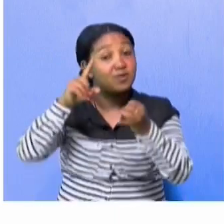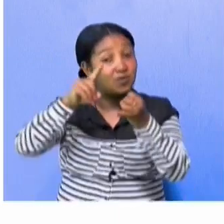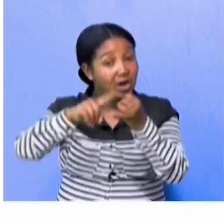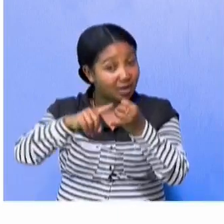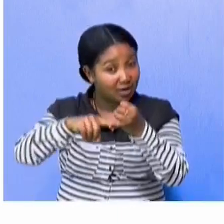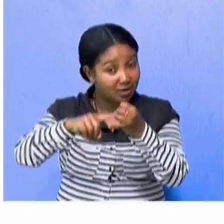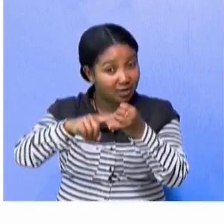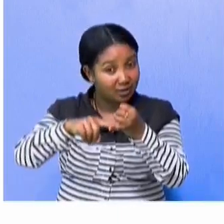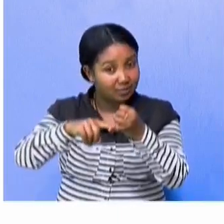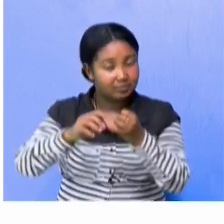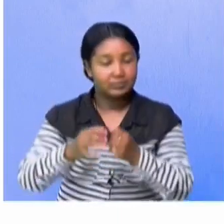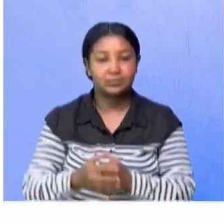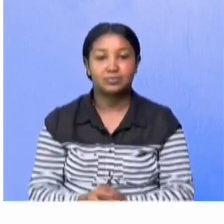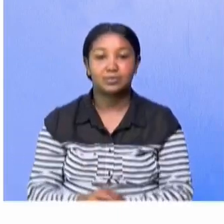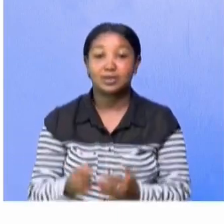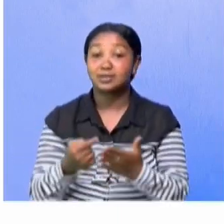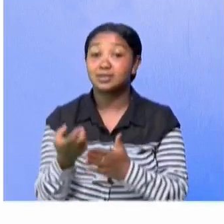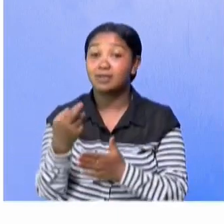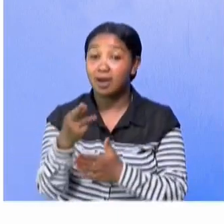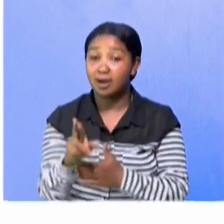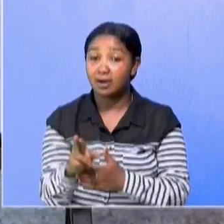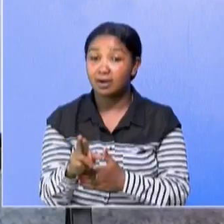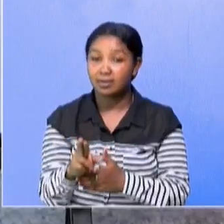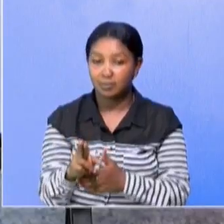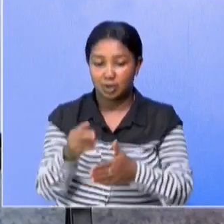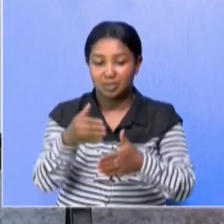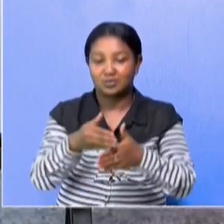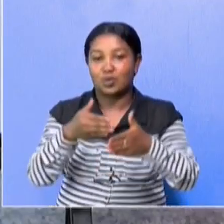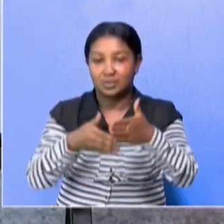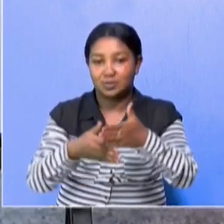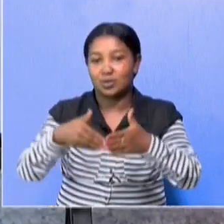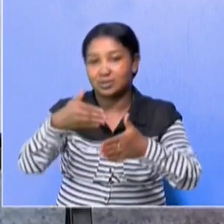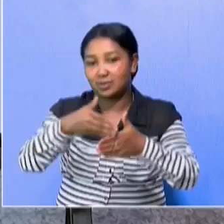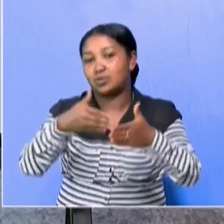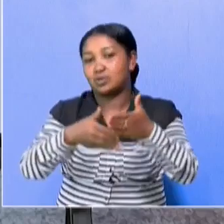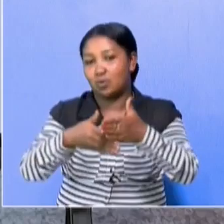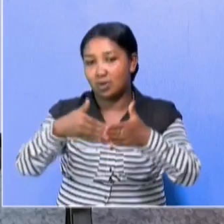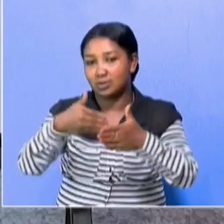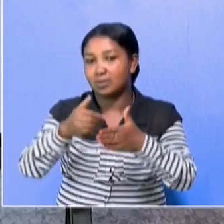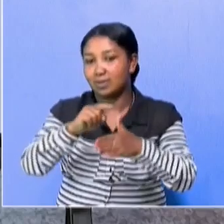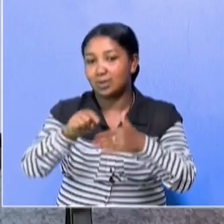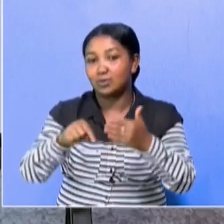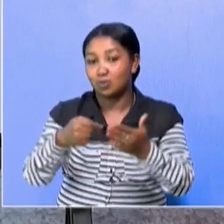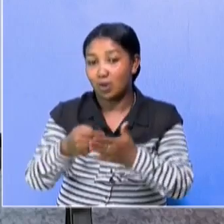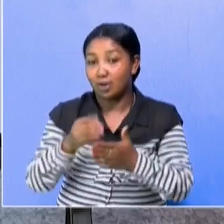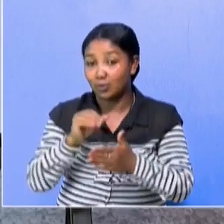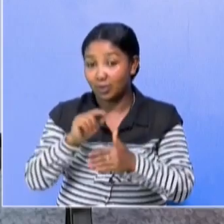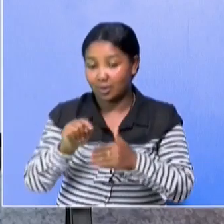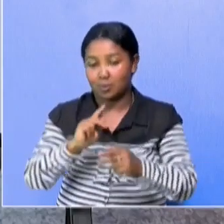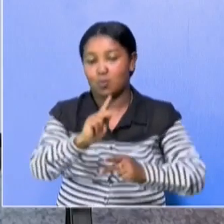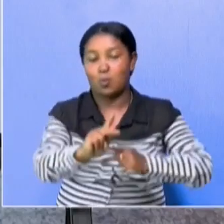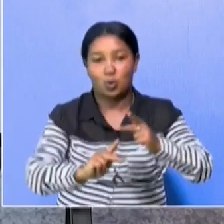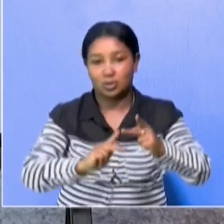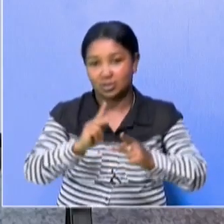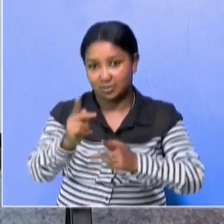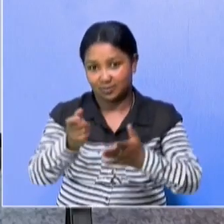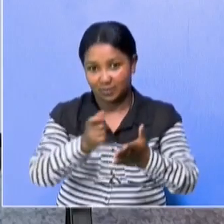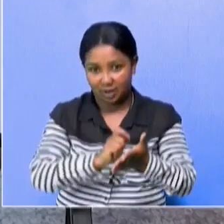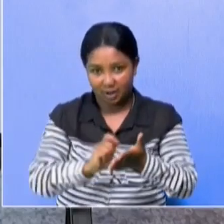finally. These are sequence. That's why we are talking about process